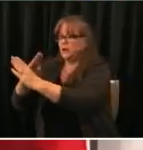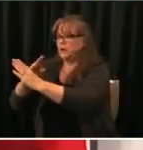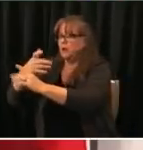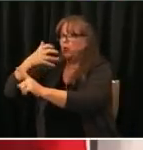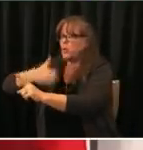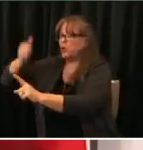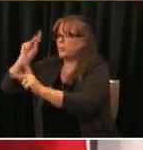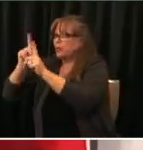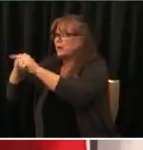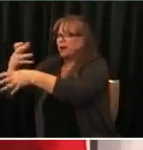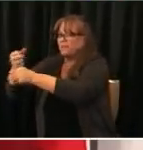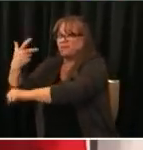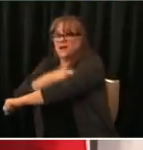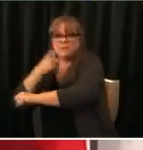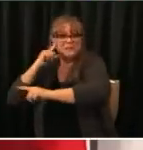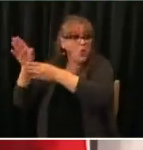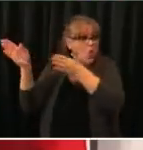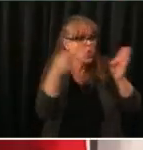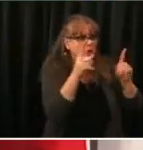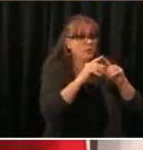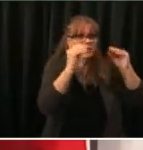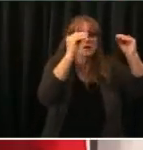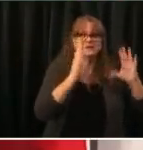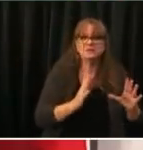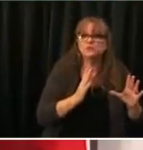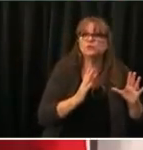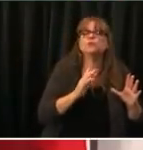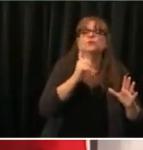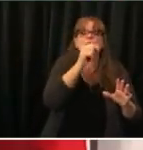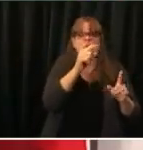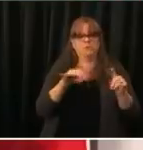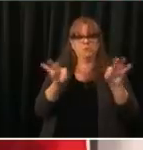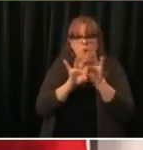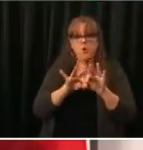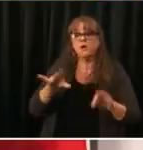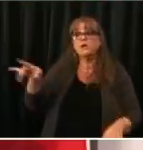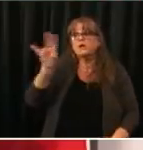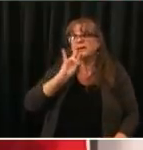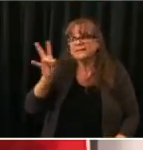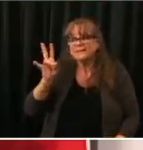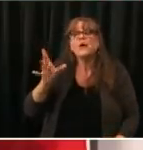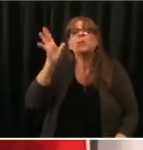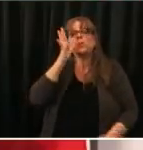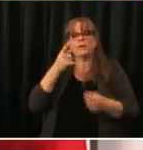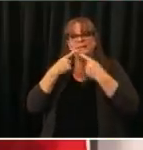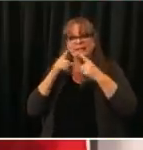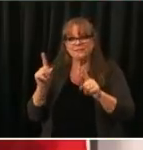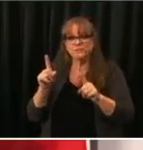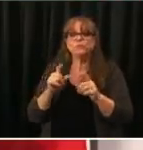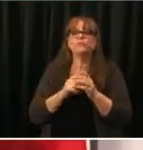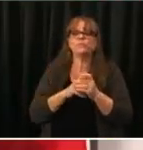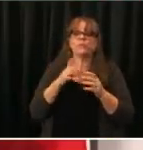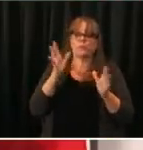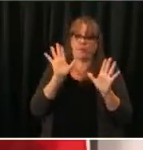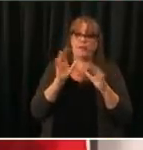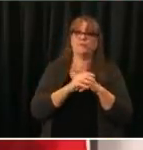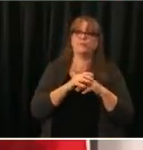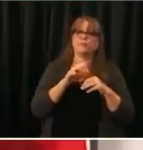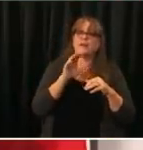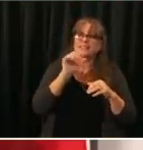age 70 and up successfully protected by February 28th? That's what we're going to show you now. A lot of thought and analysis went into this